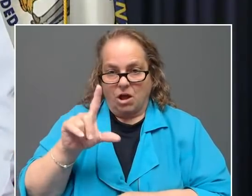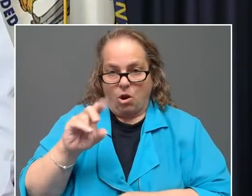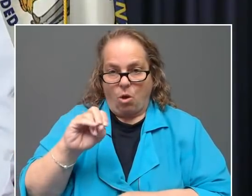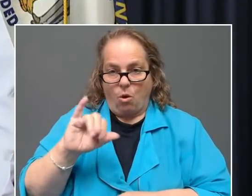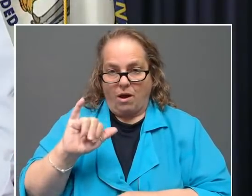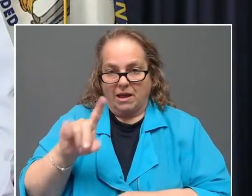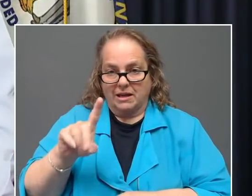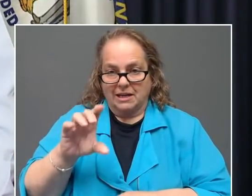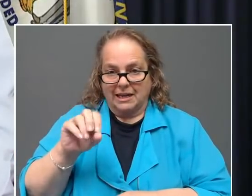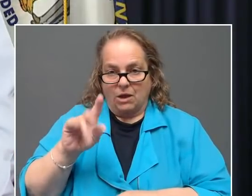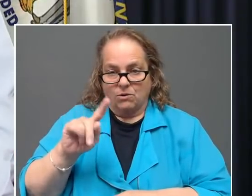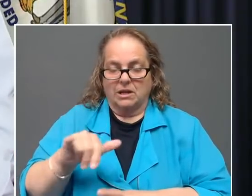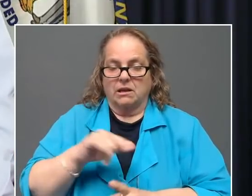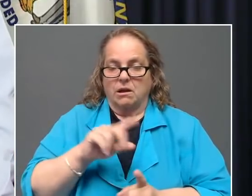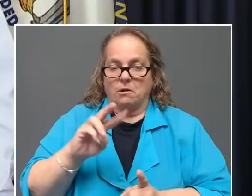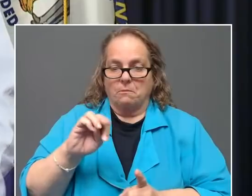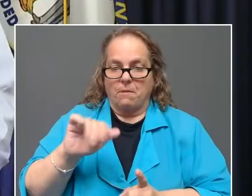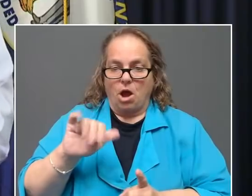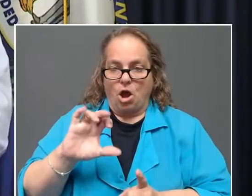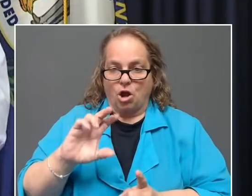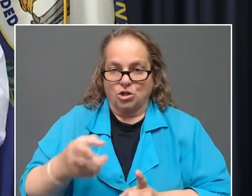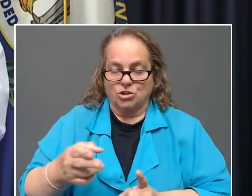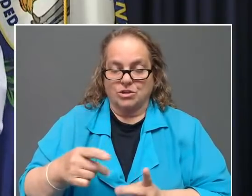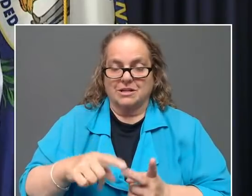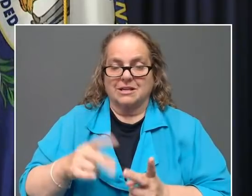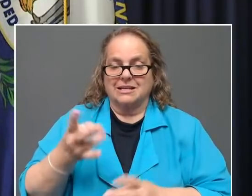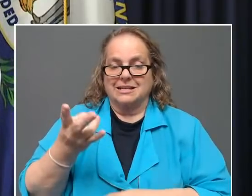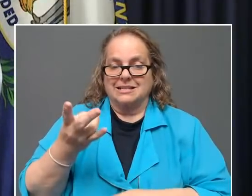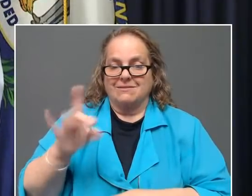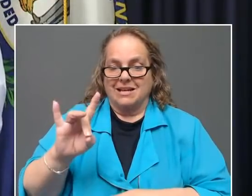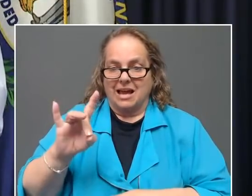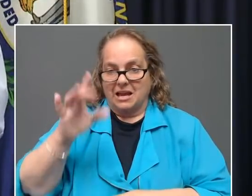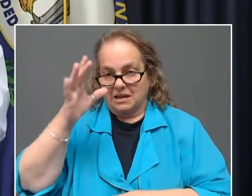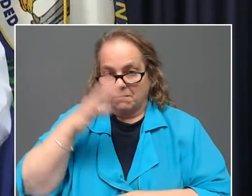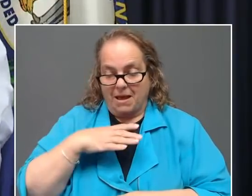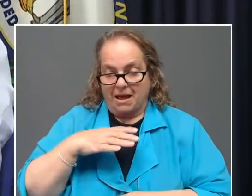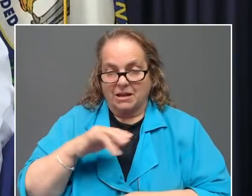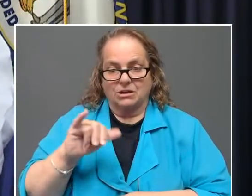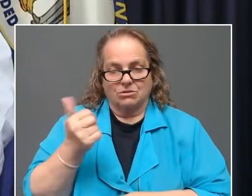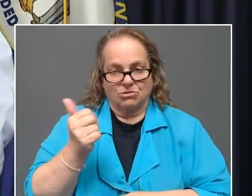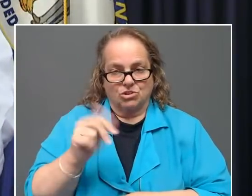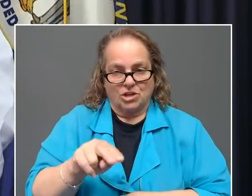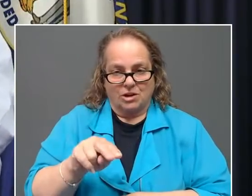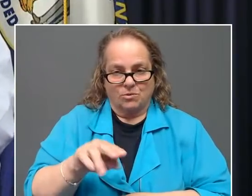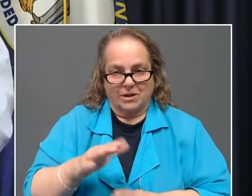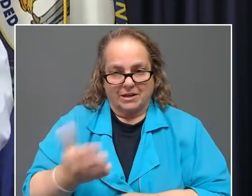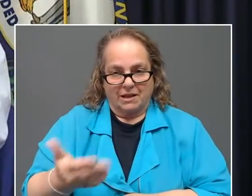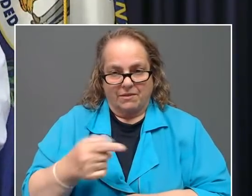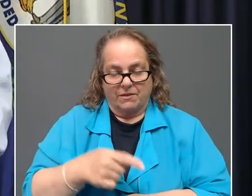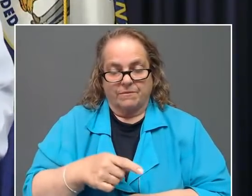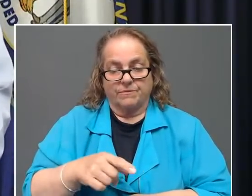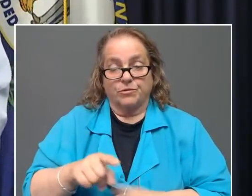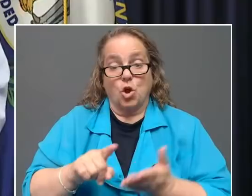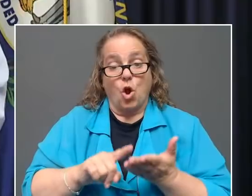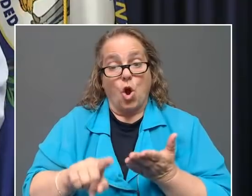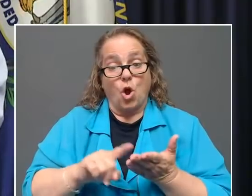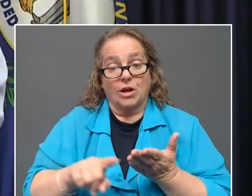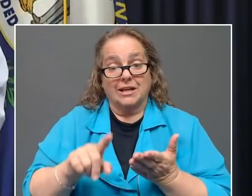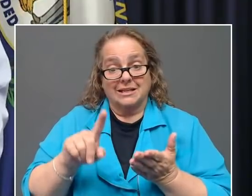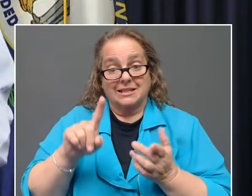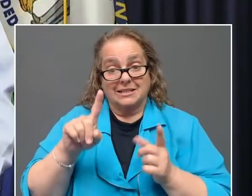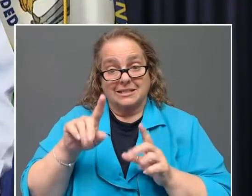And a 78-year-old man from Todd County. That's a January death. The audited deaths are all from November. They